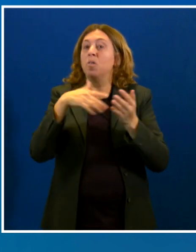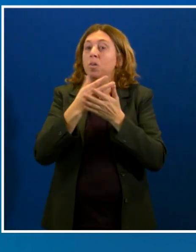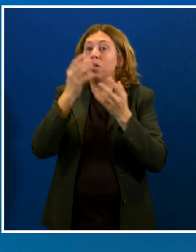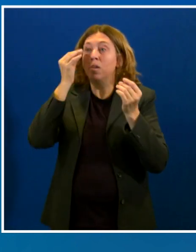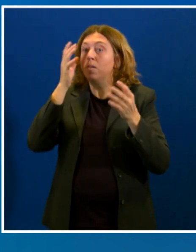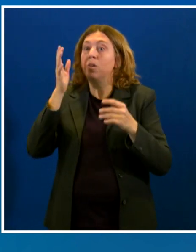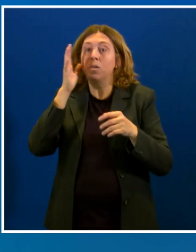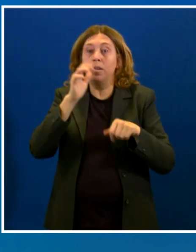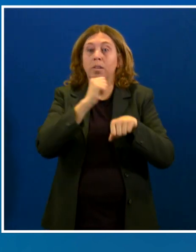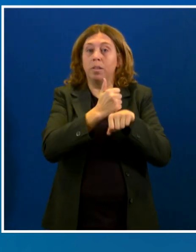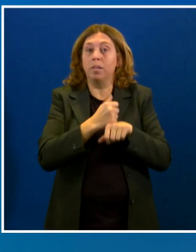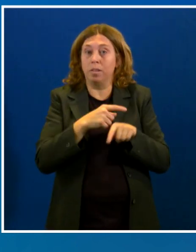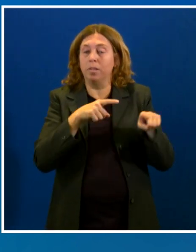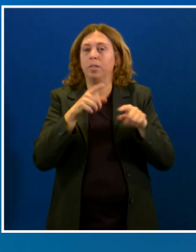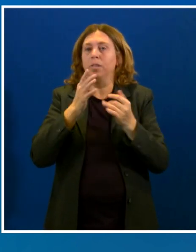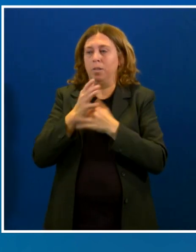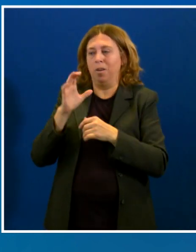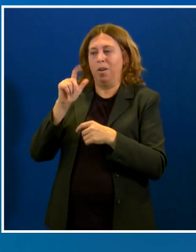Public Health webpage.